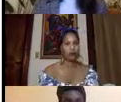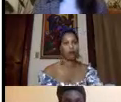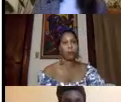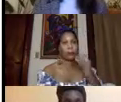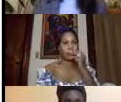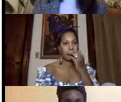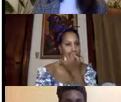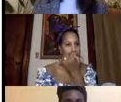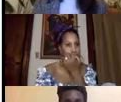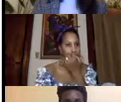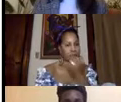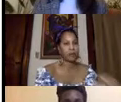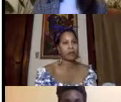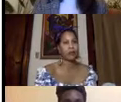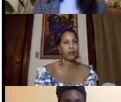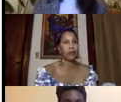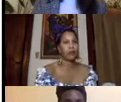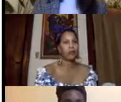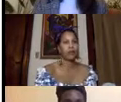question. Next one.